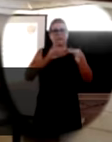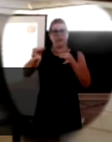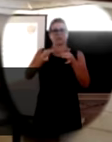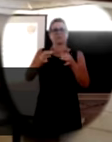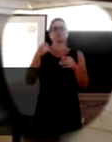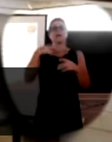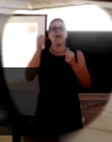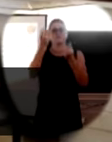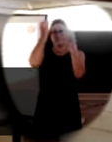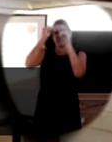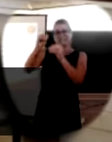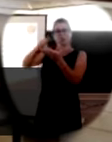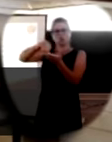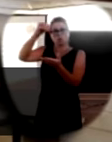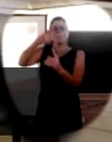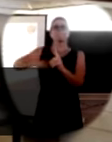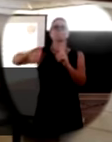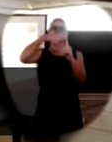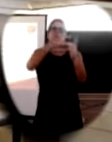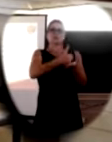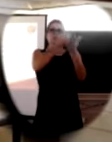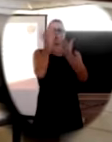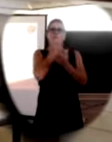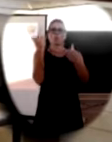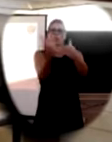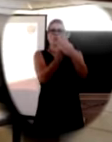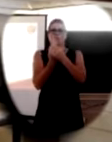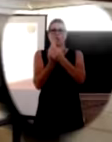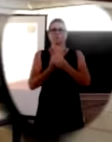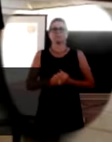teaching students and supporting schools.